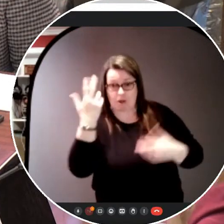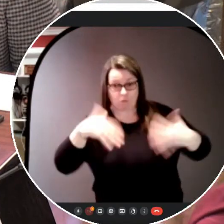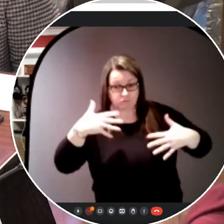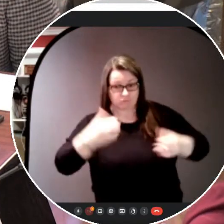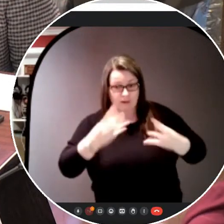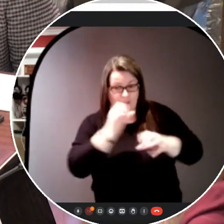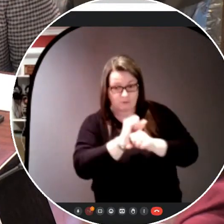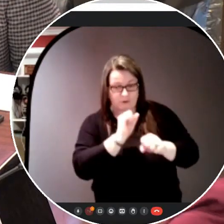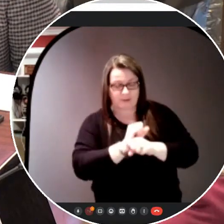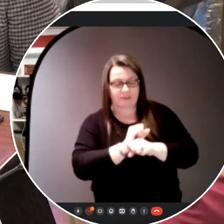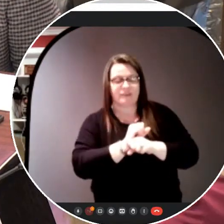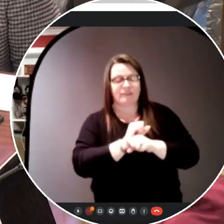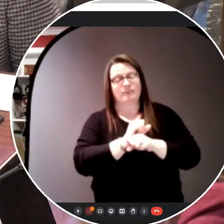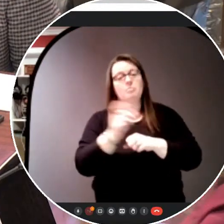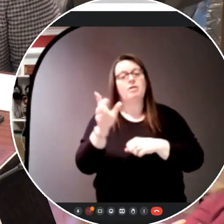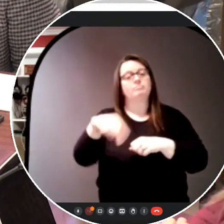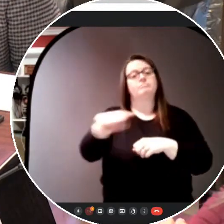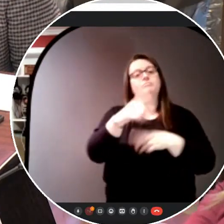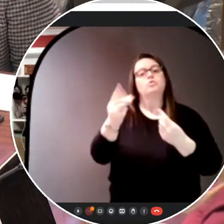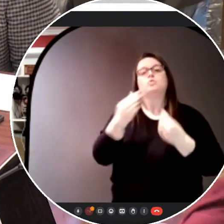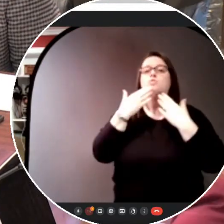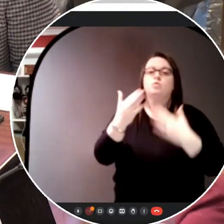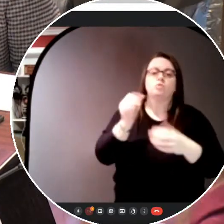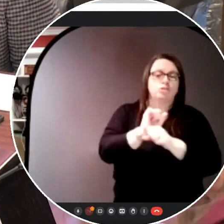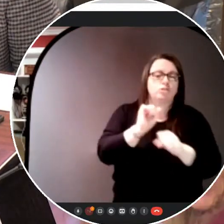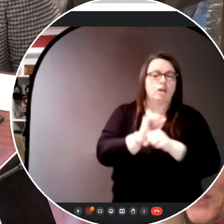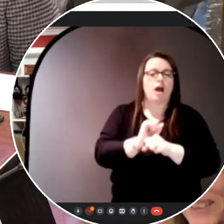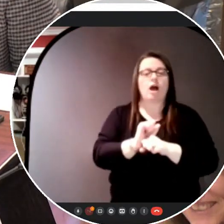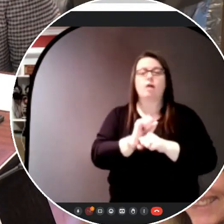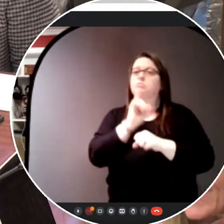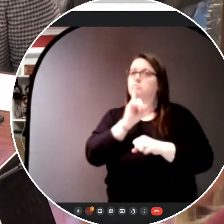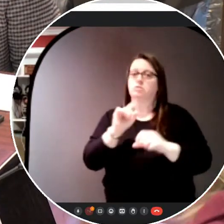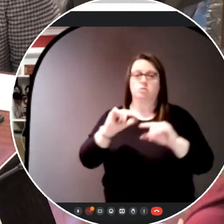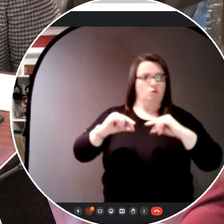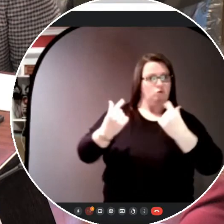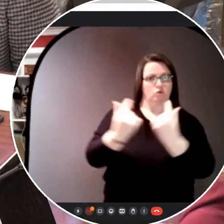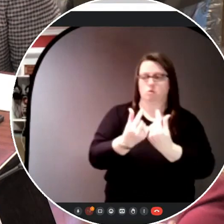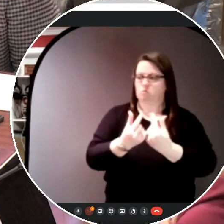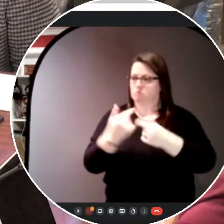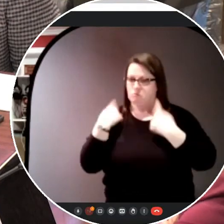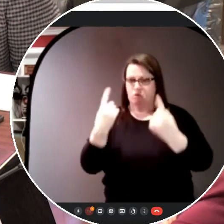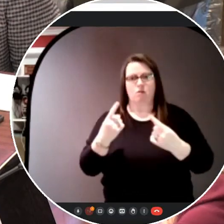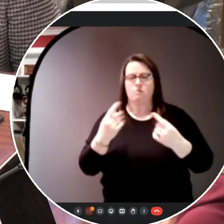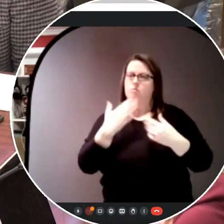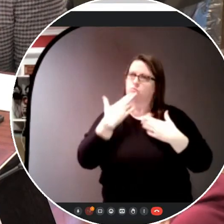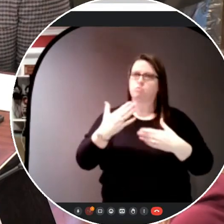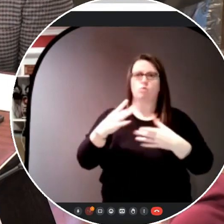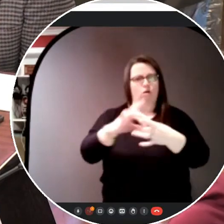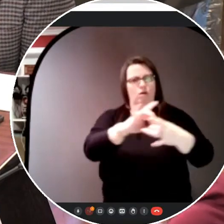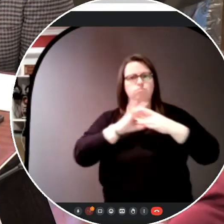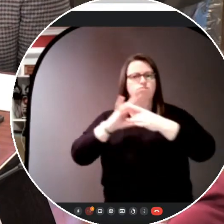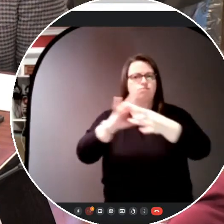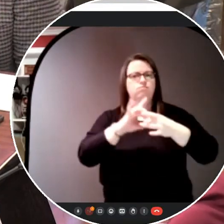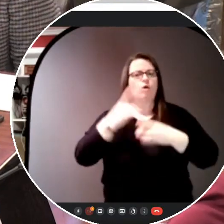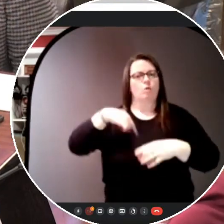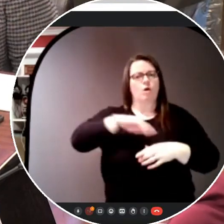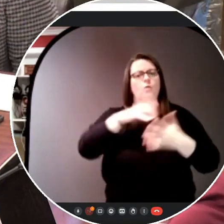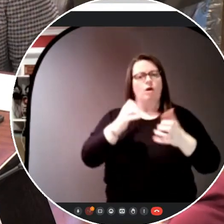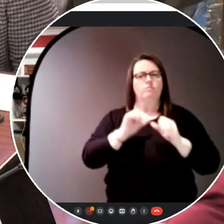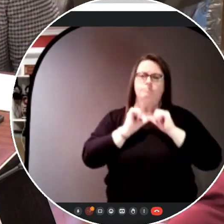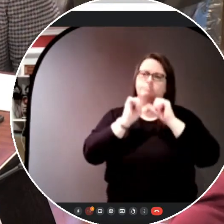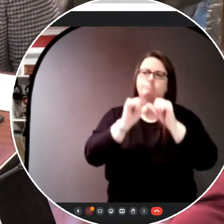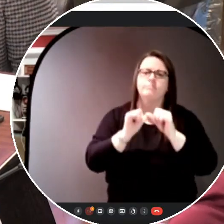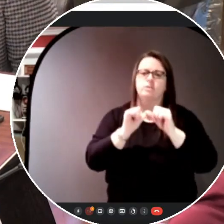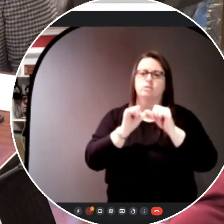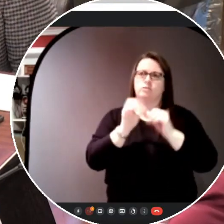been a nice marriage of groups here, and it's been powerful. We want to build on all of this moving forward in the years moving